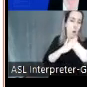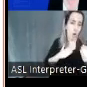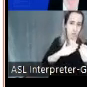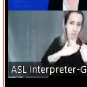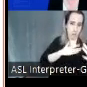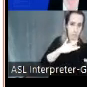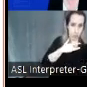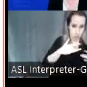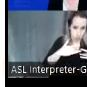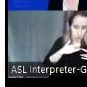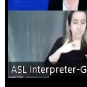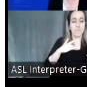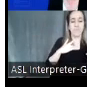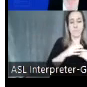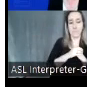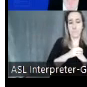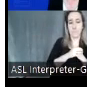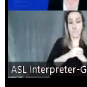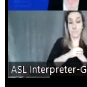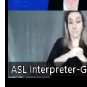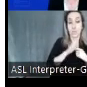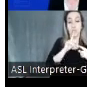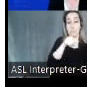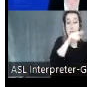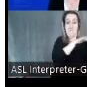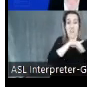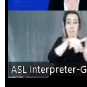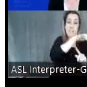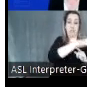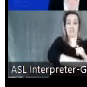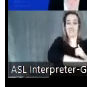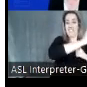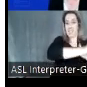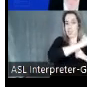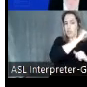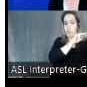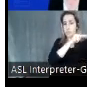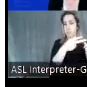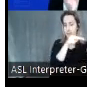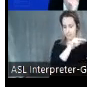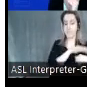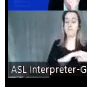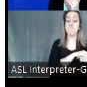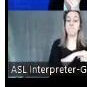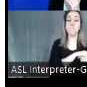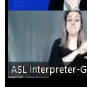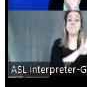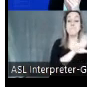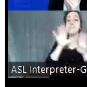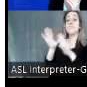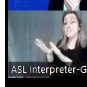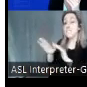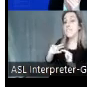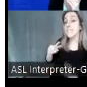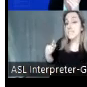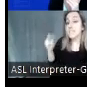from a environmental sort of hazard standpoint. And then the second